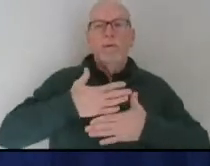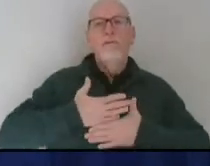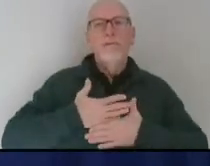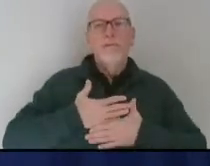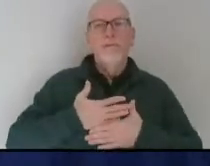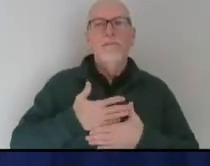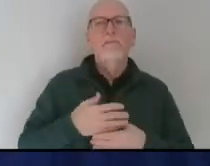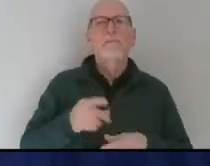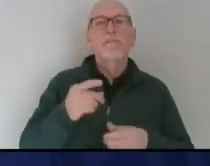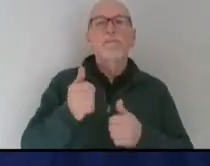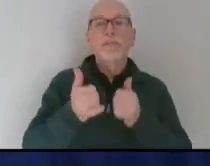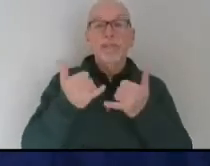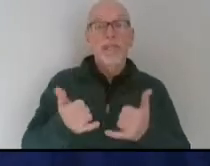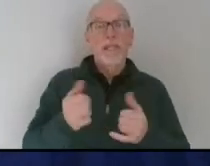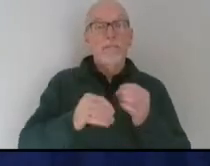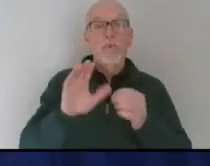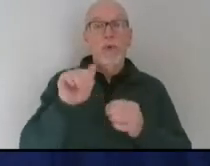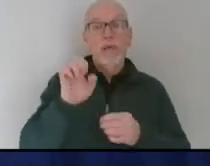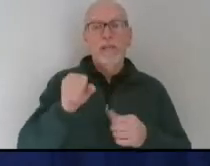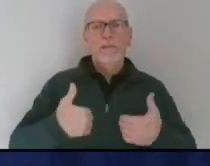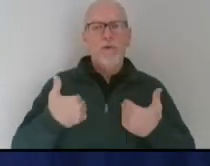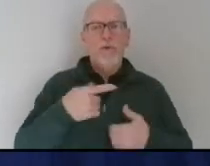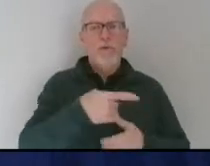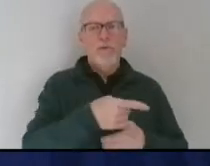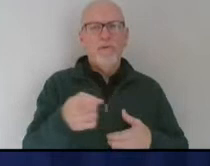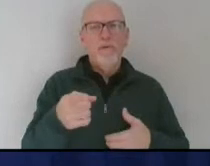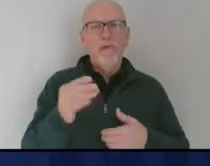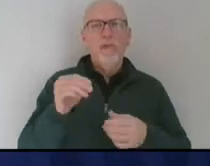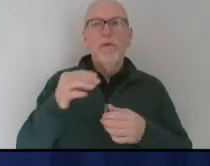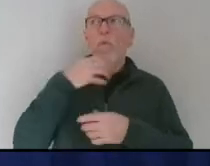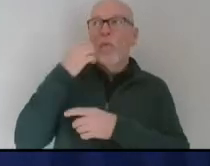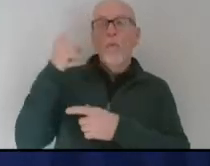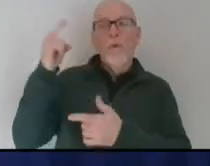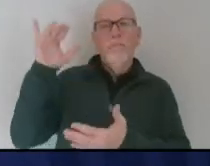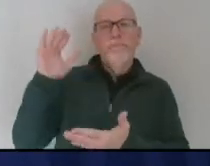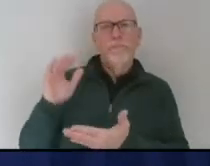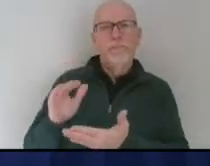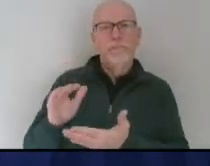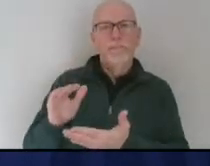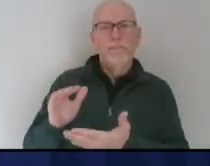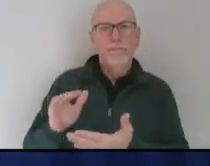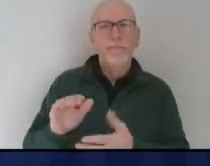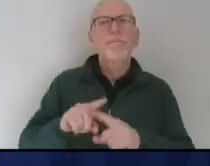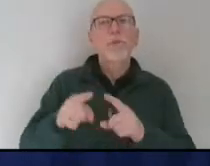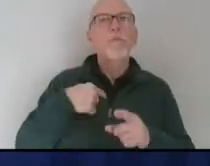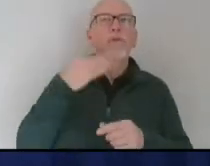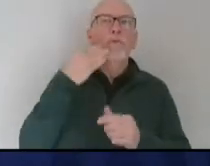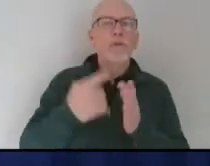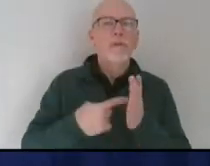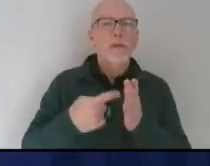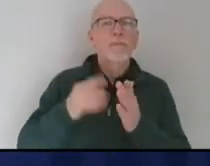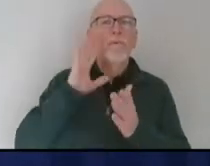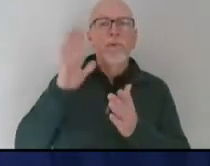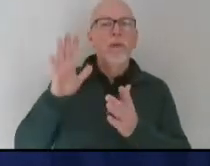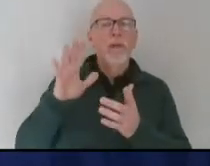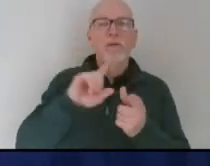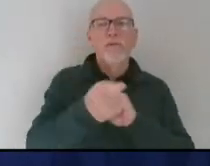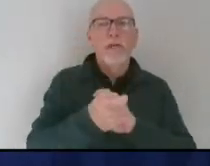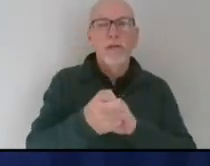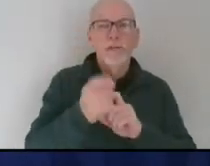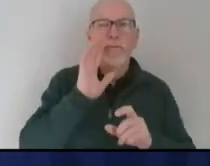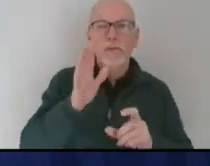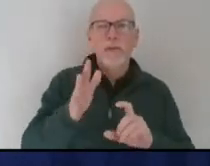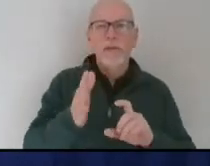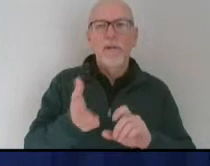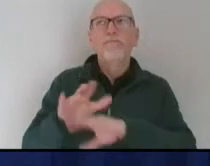in the younger age group, and the numbers have fallen in the older age group. But we do know that sometimes that turns around and then translates into